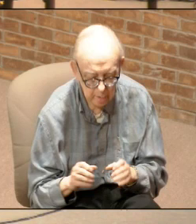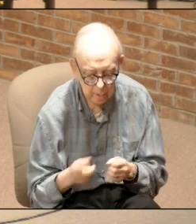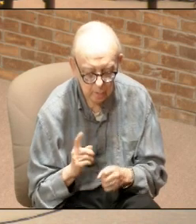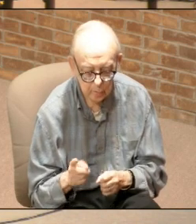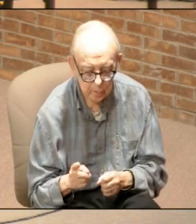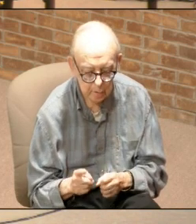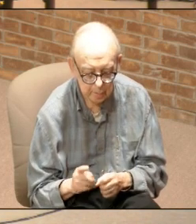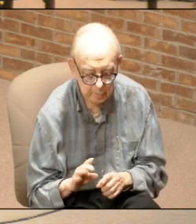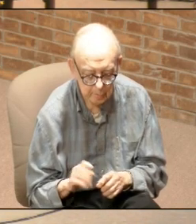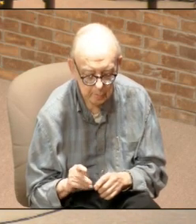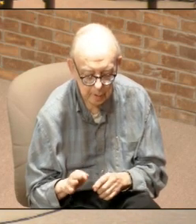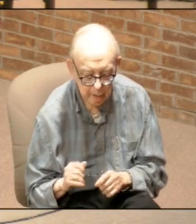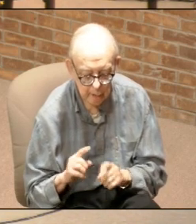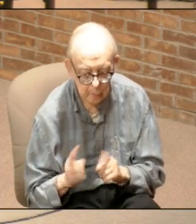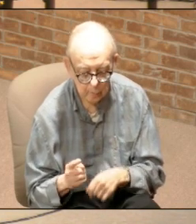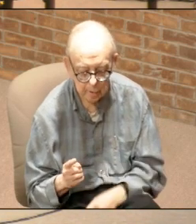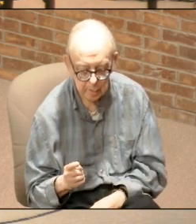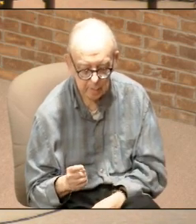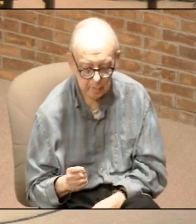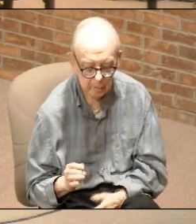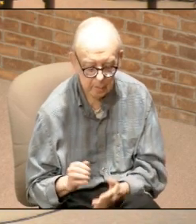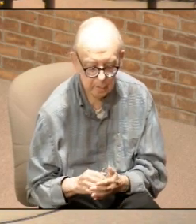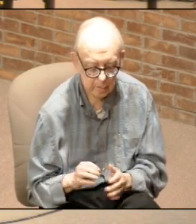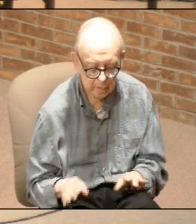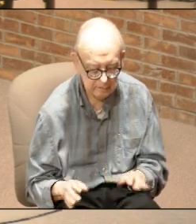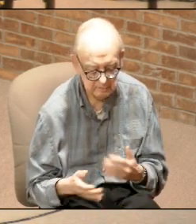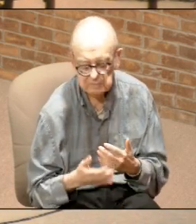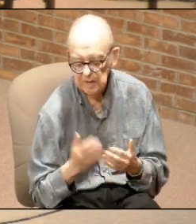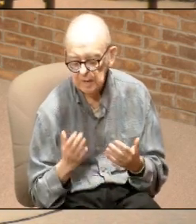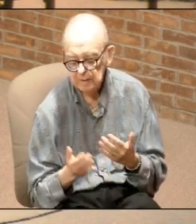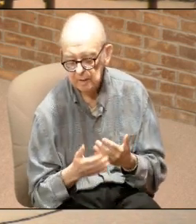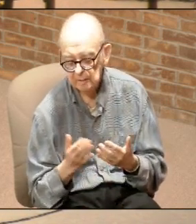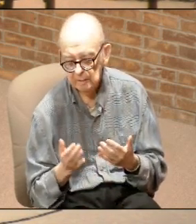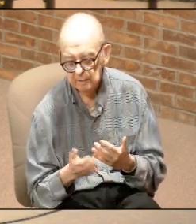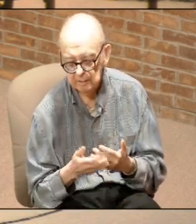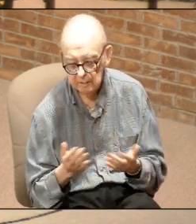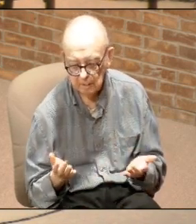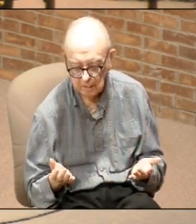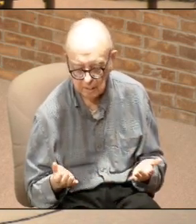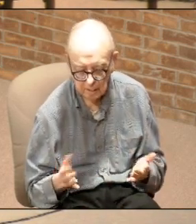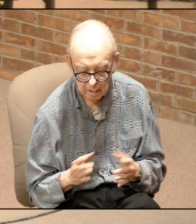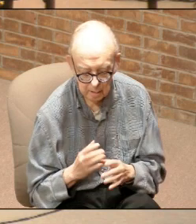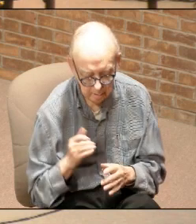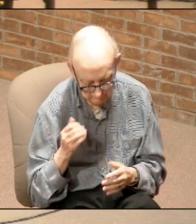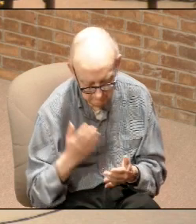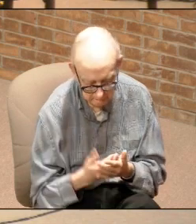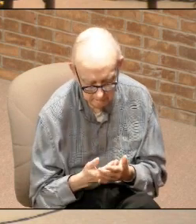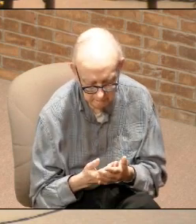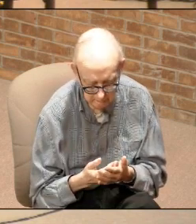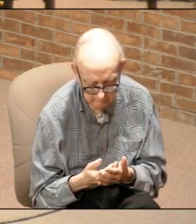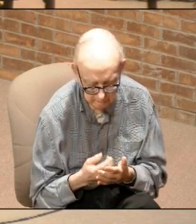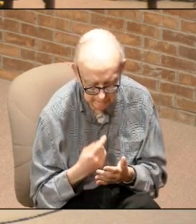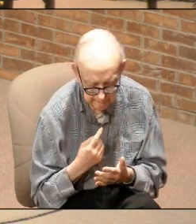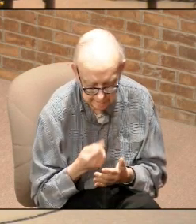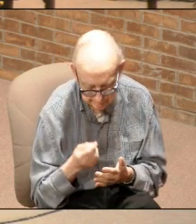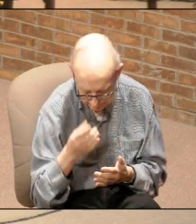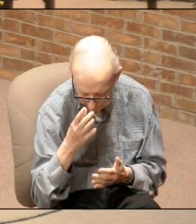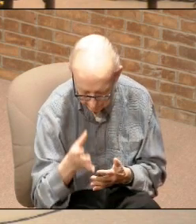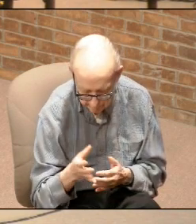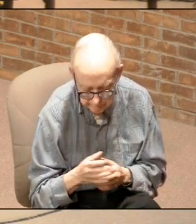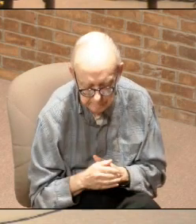by one this they did very easily my sons said the father